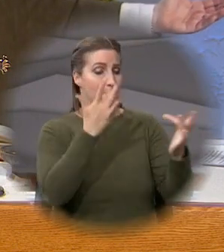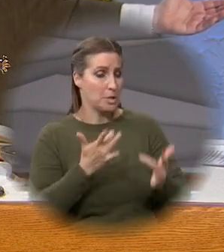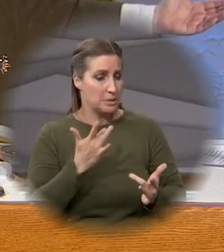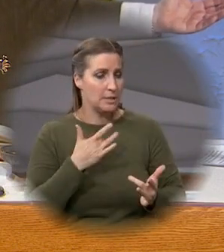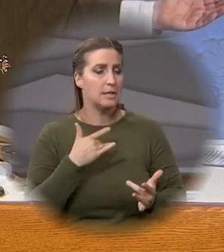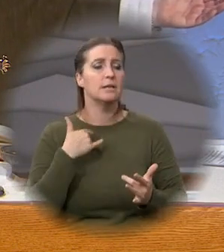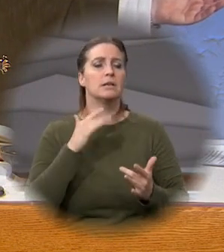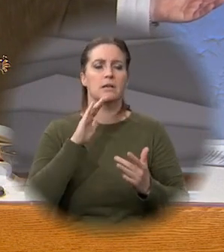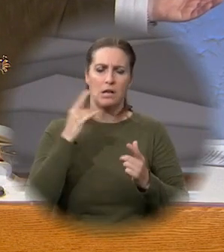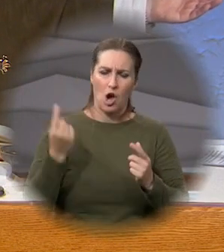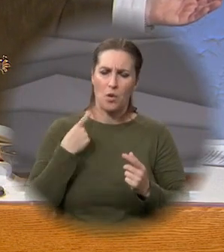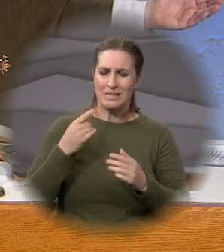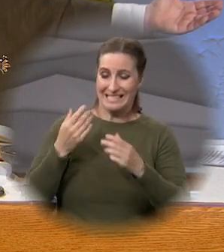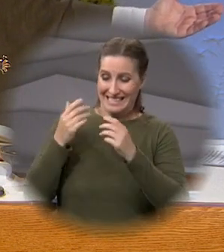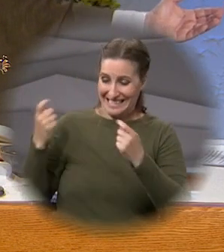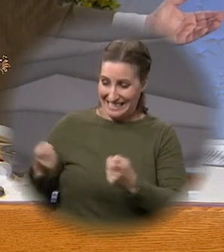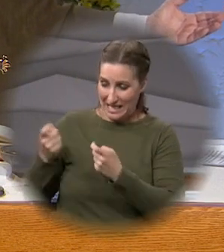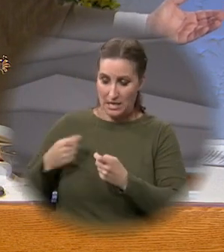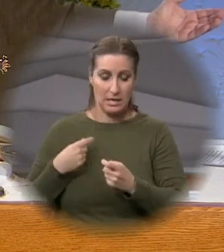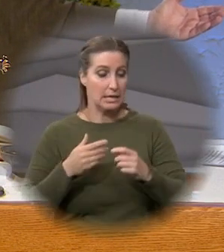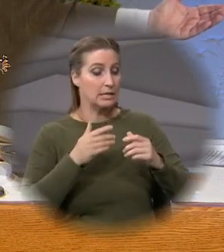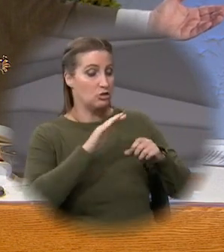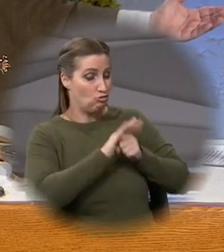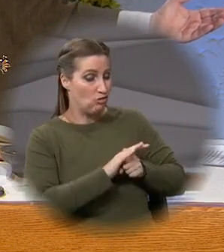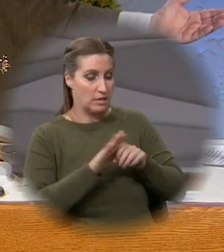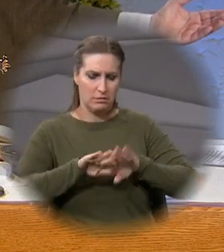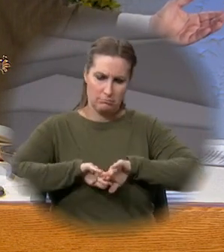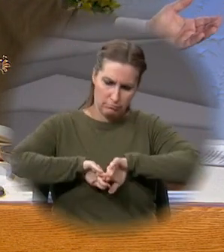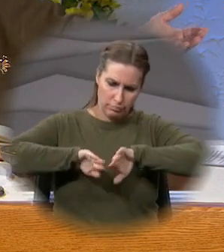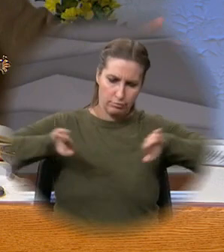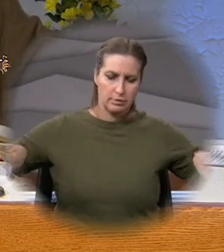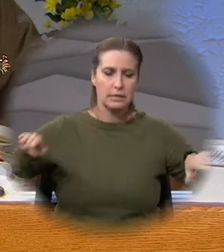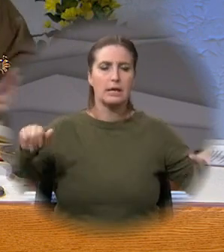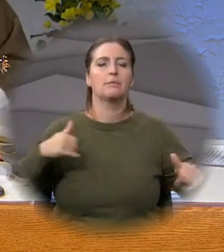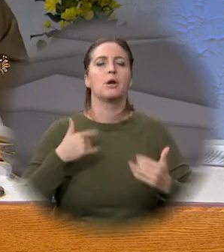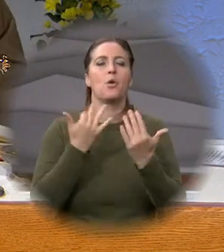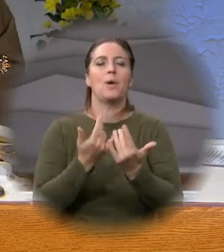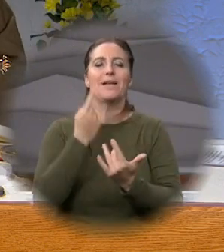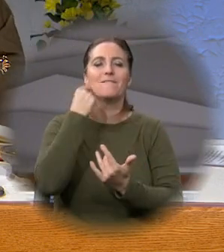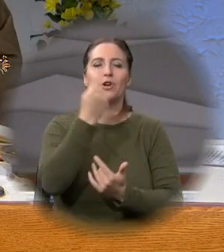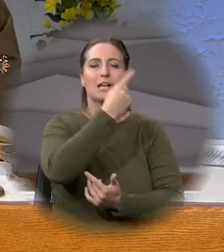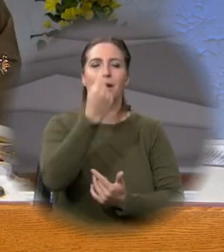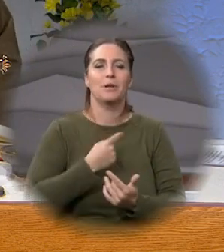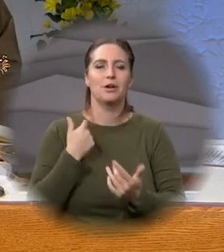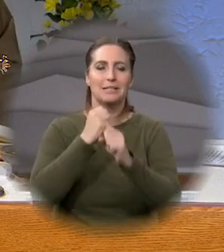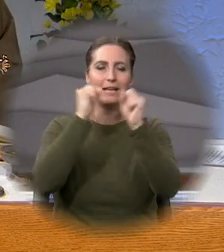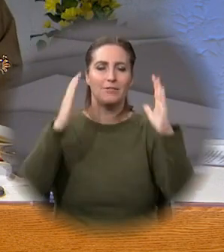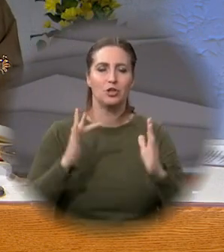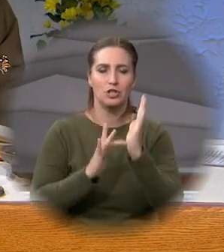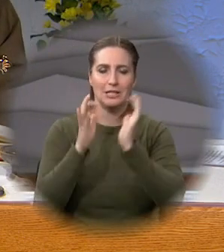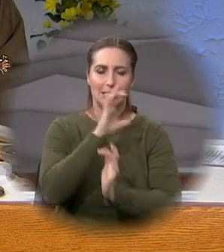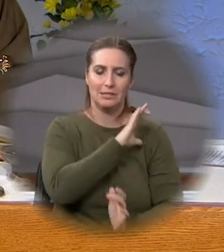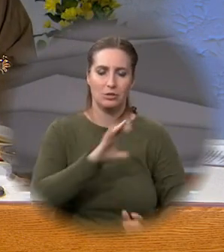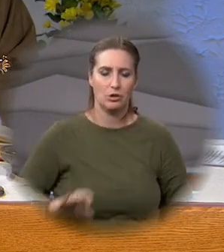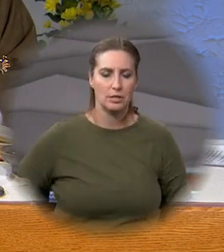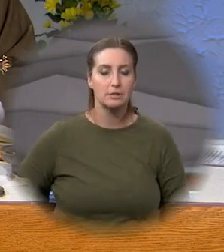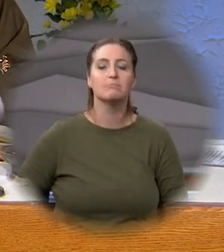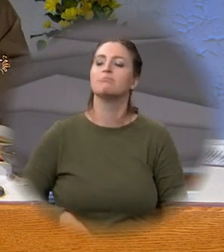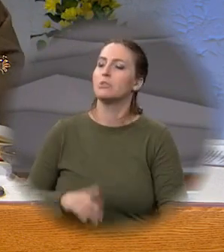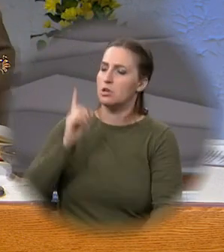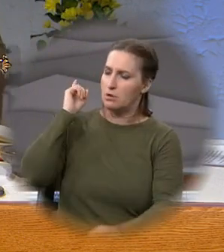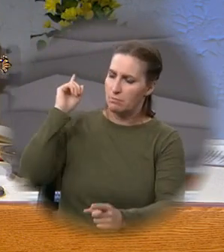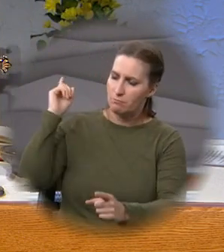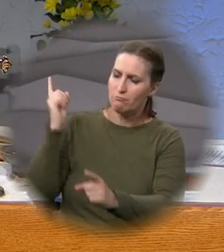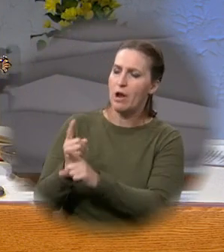mercy, we may be always free from sin and safe from all distress, as we await the blessed hope and coming of our Savior, Jesus